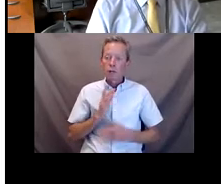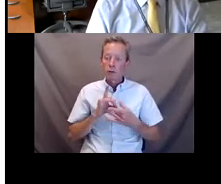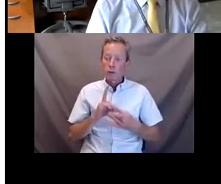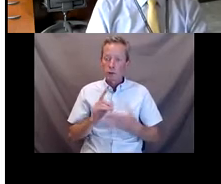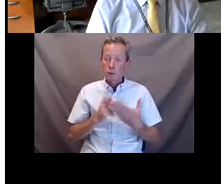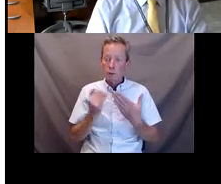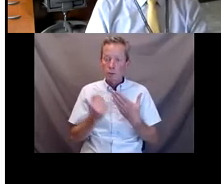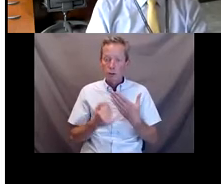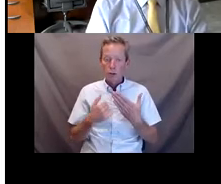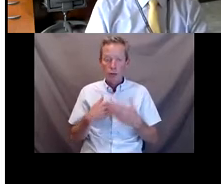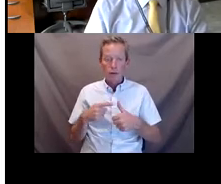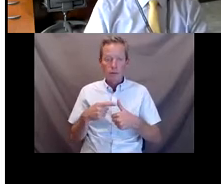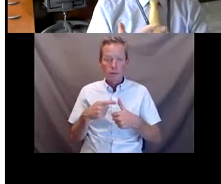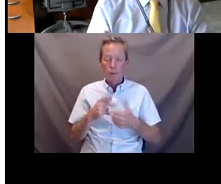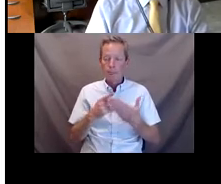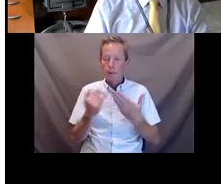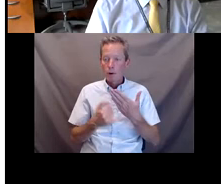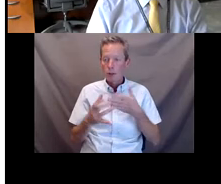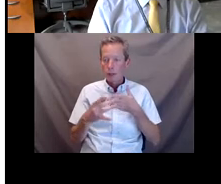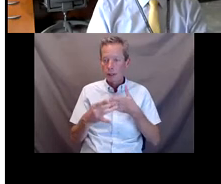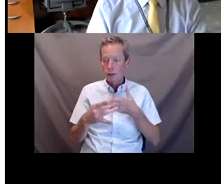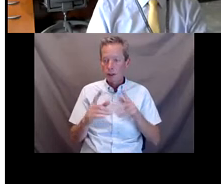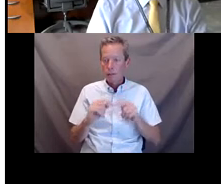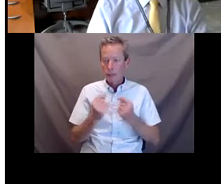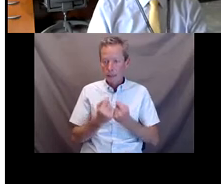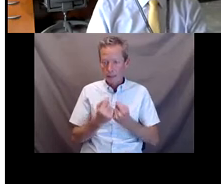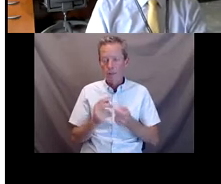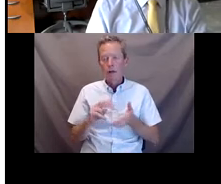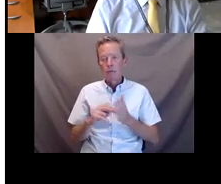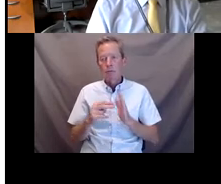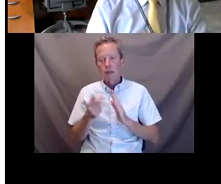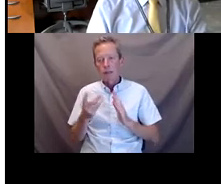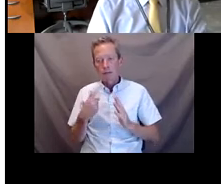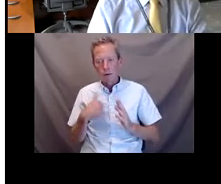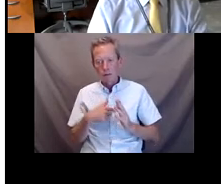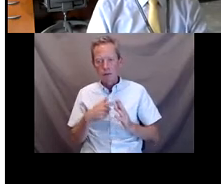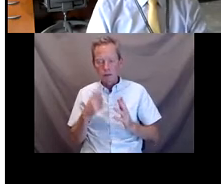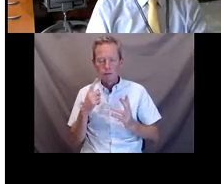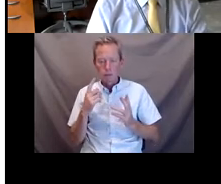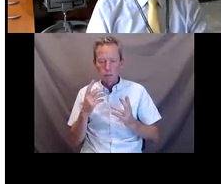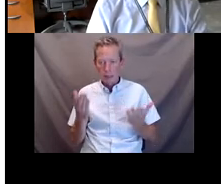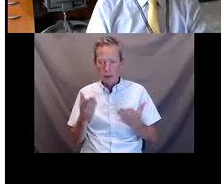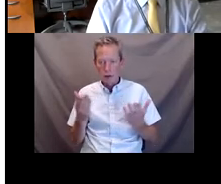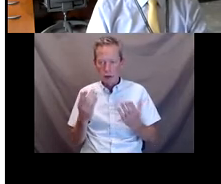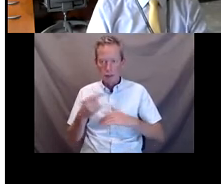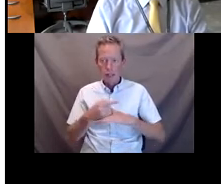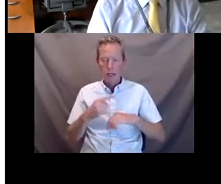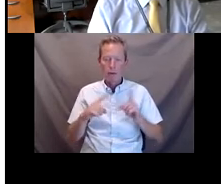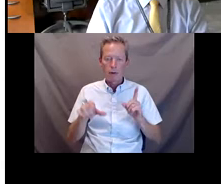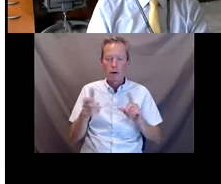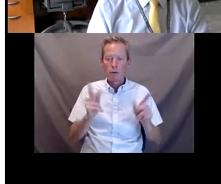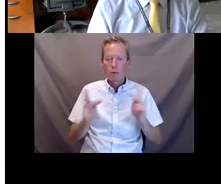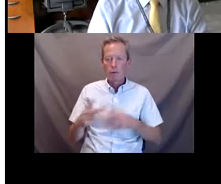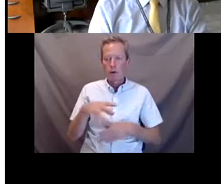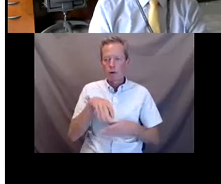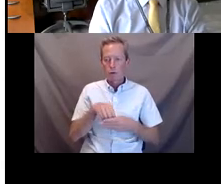project, we have a project leadership team. So you're hearing from a number of us today, but certainly there are others that make up our